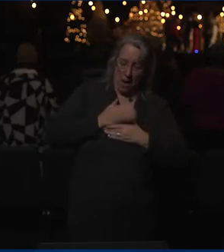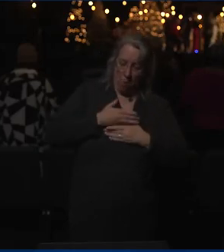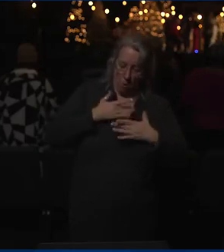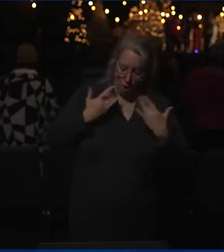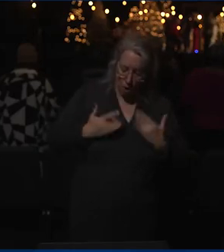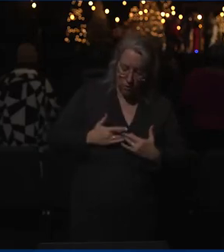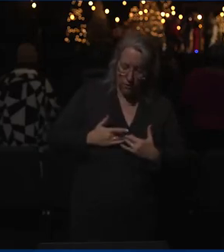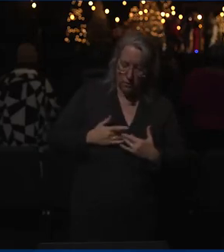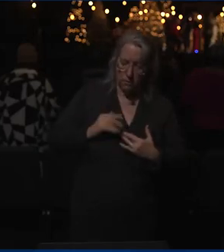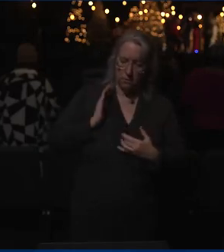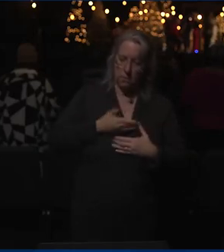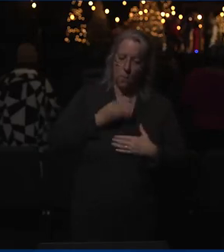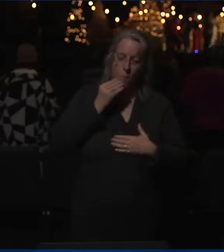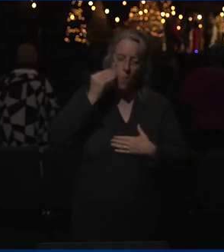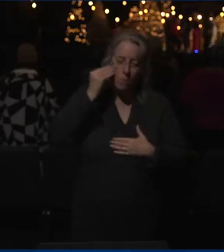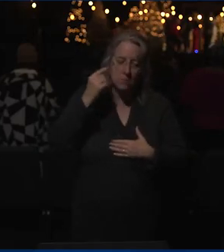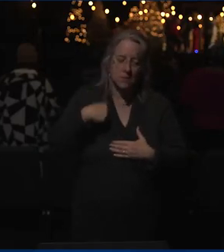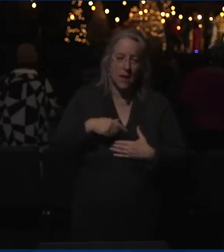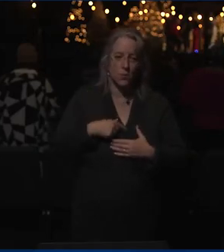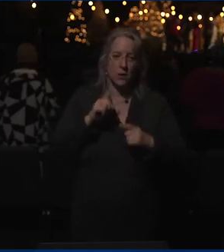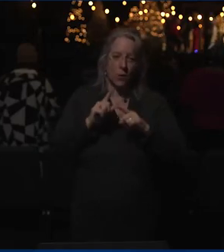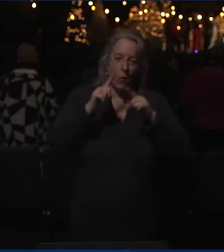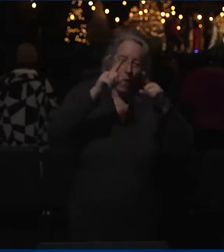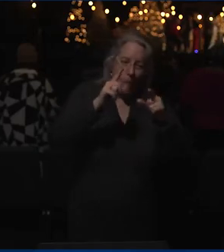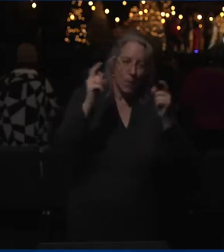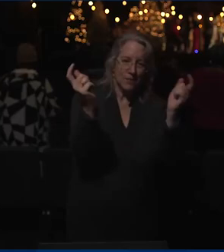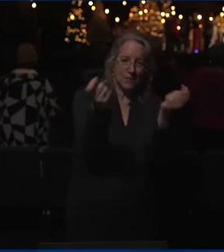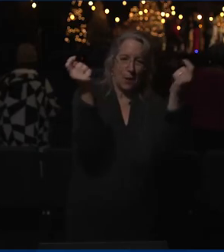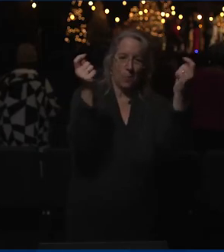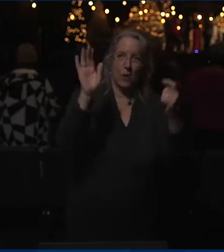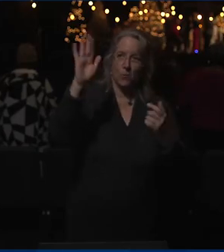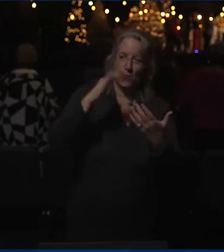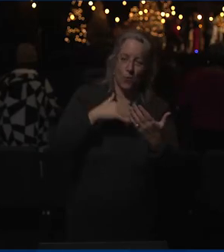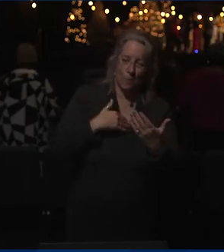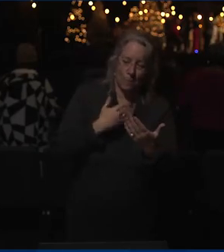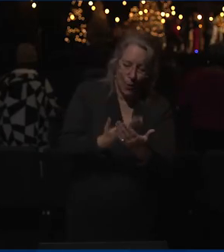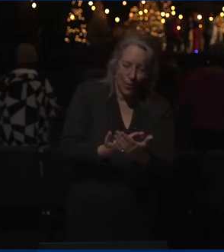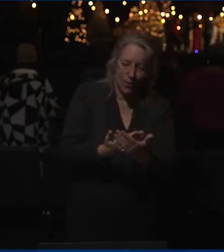we go celebrate your birth this Christmas. We worship